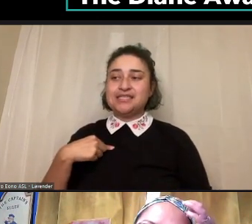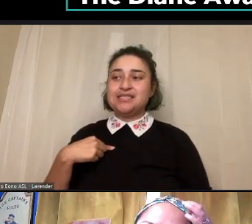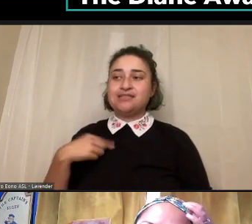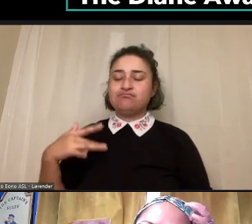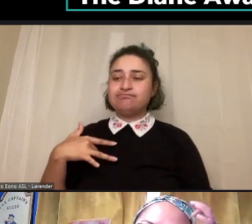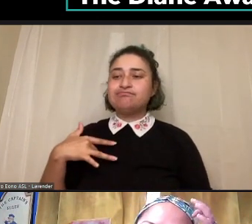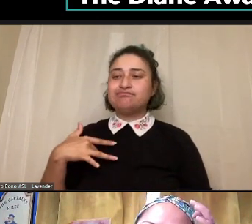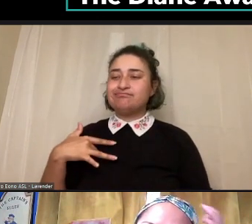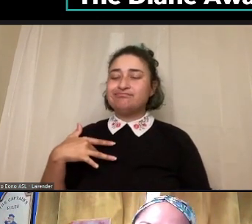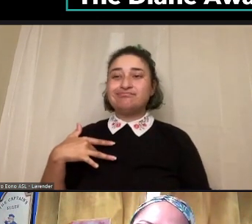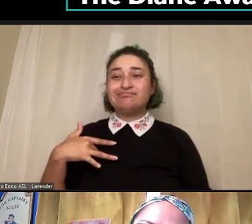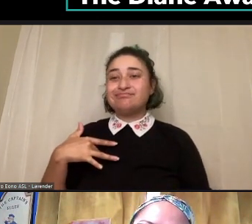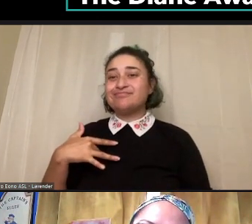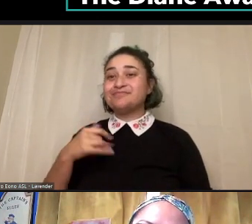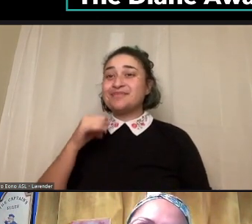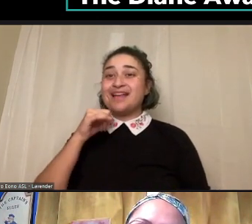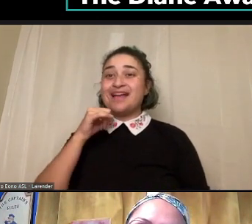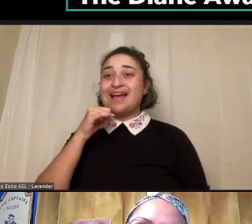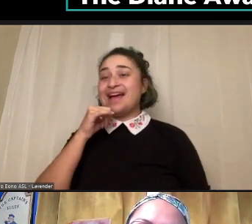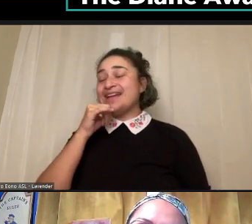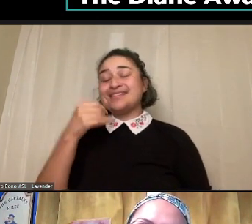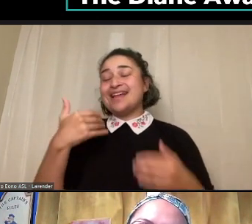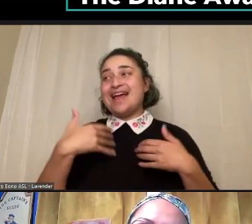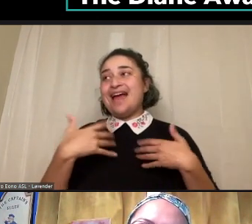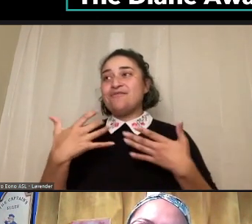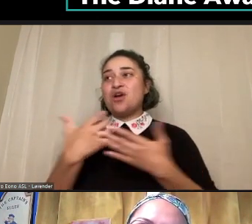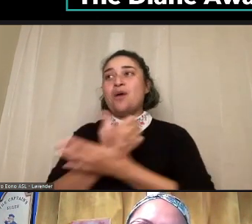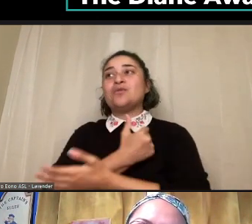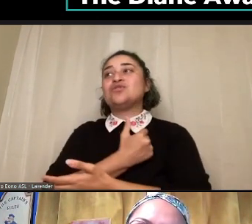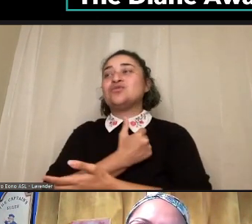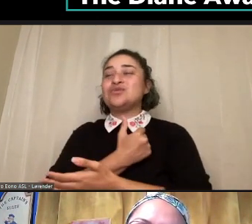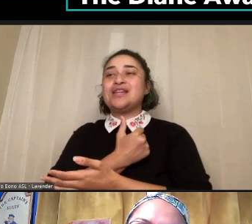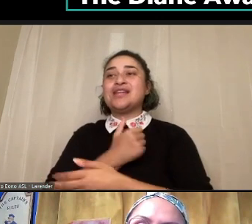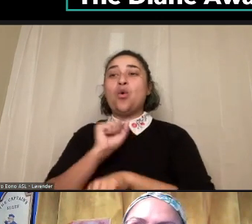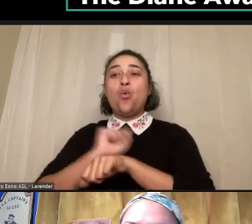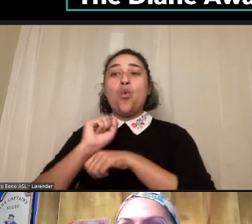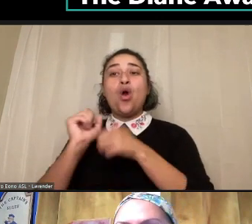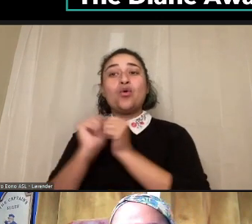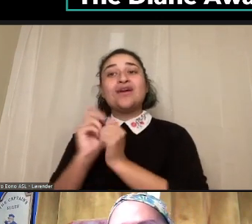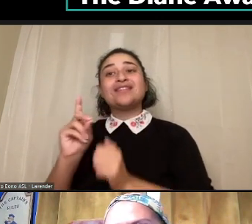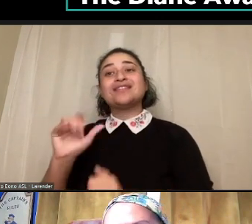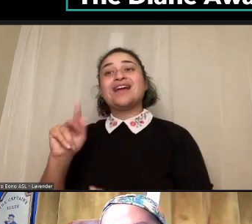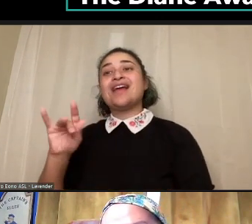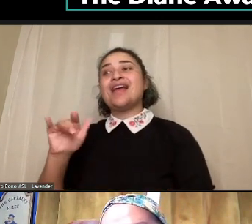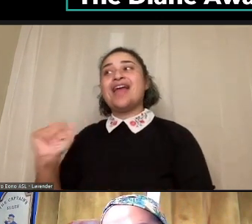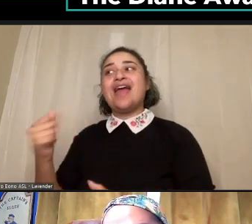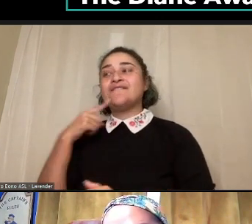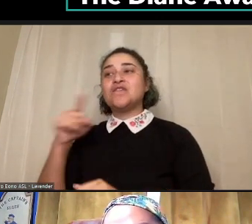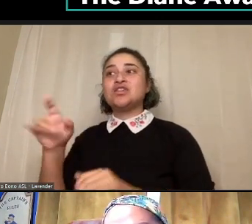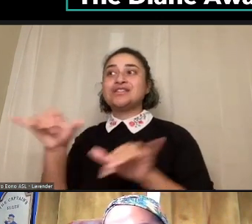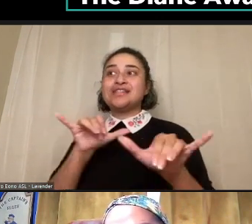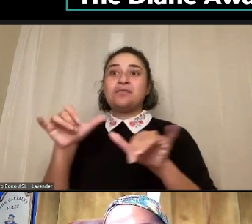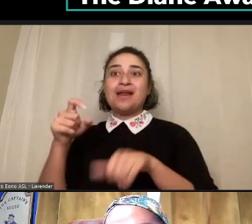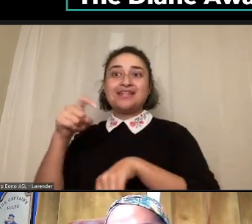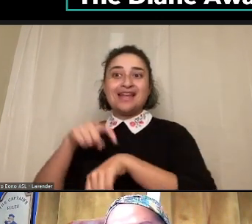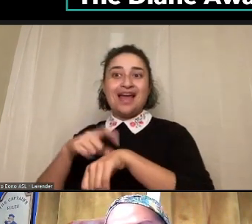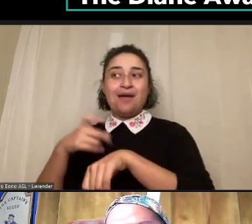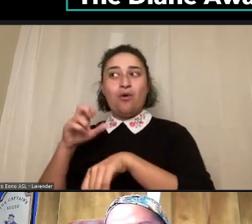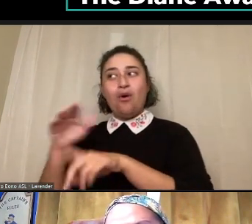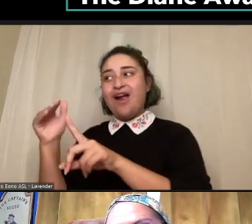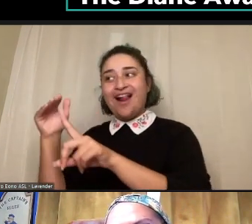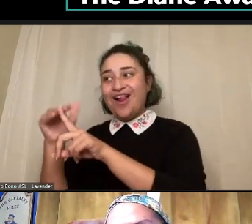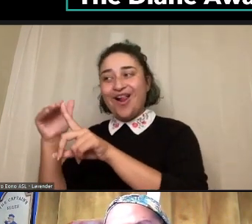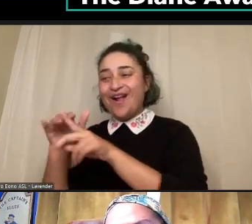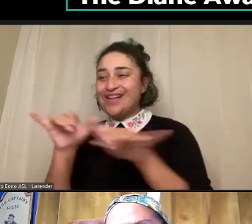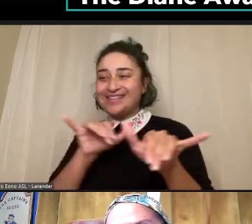the fortune of working with her as long as you did, or knowing her as long as you did.